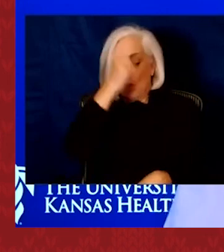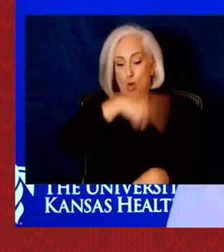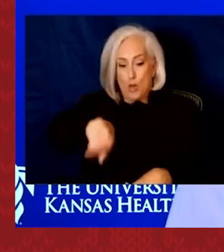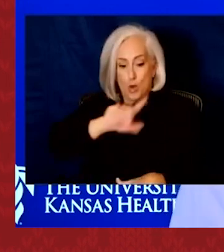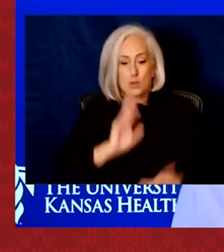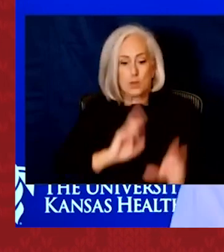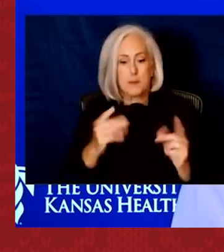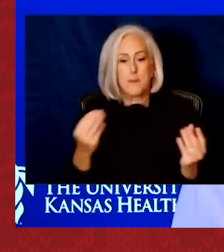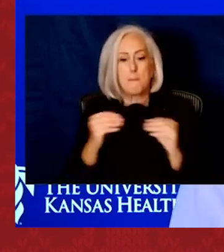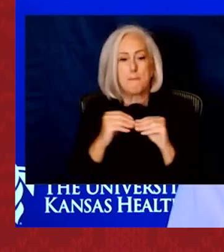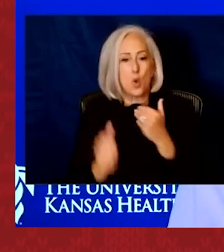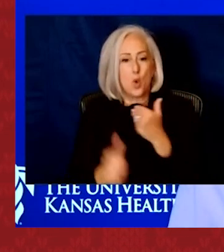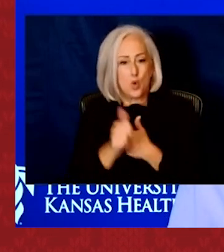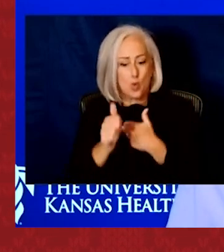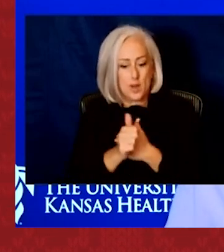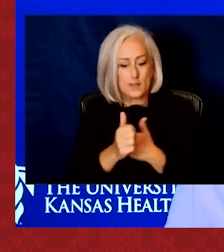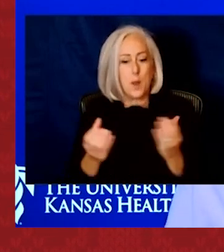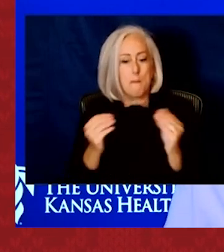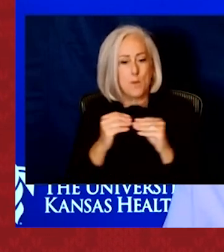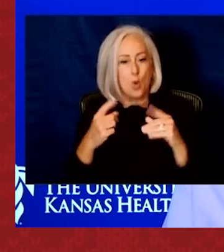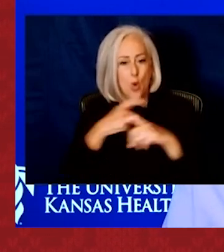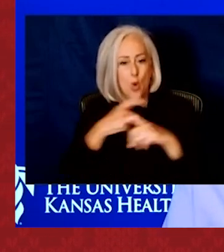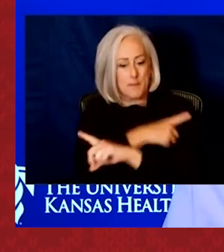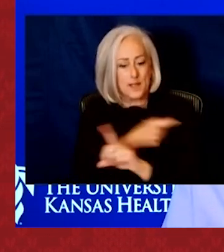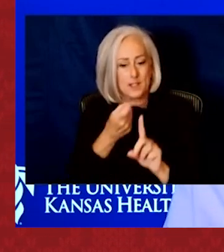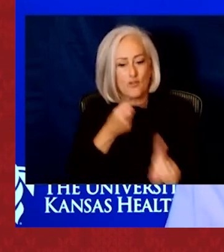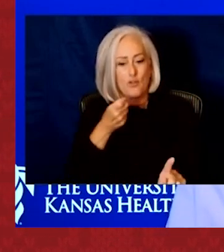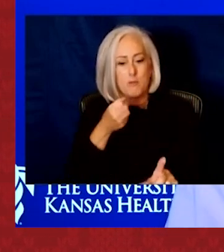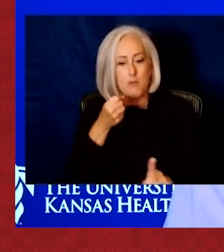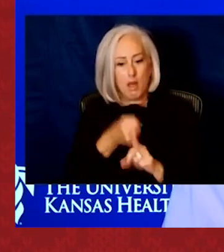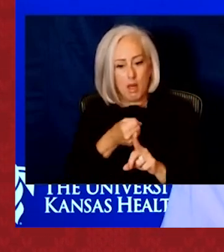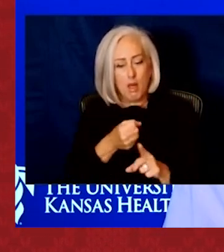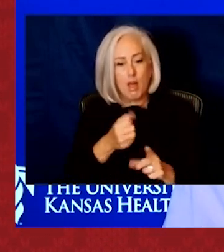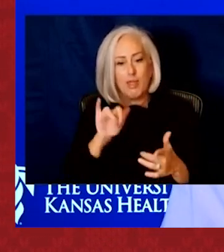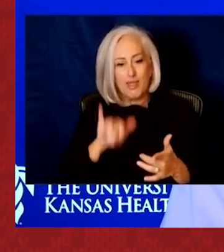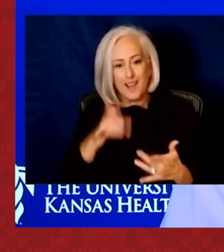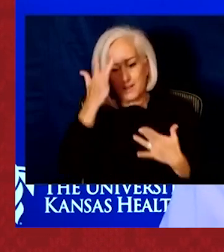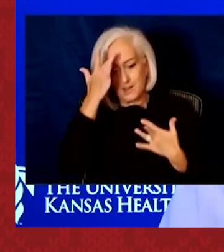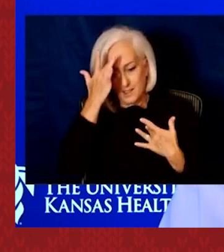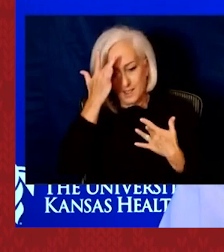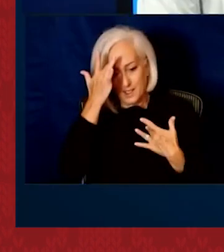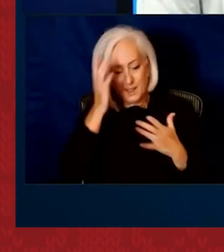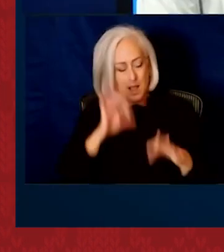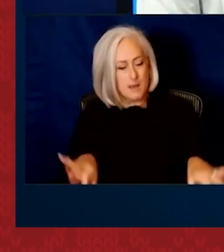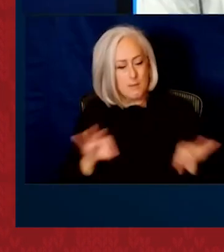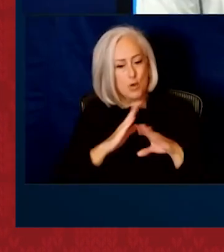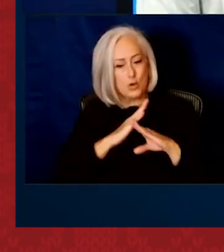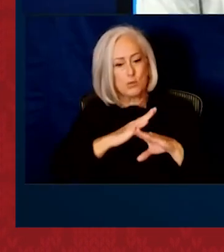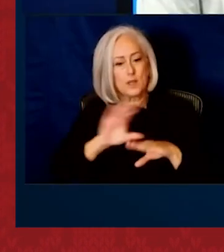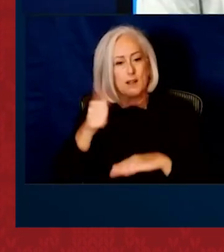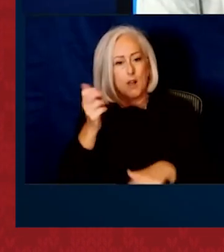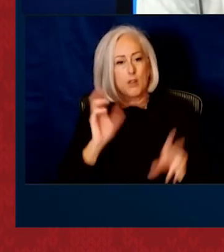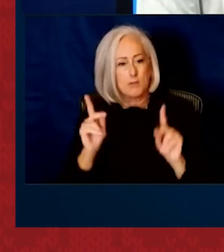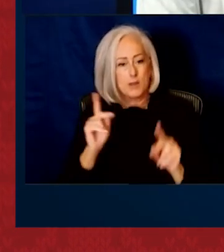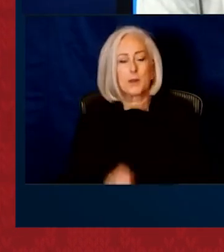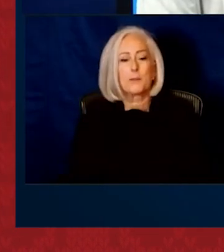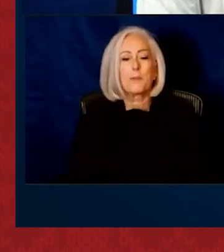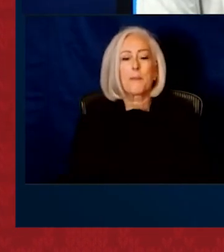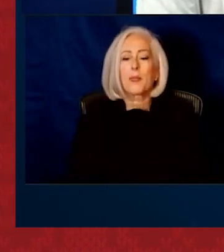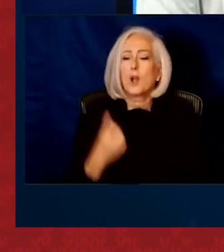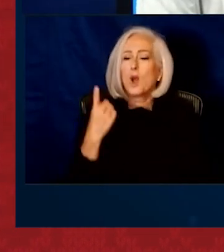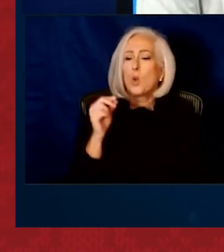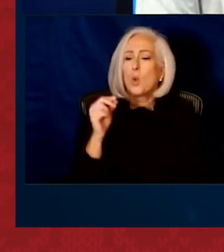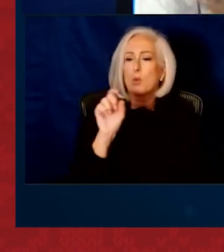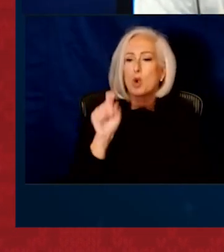further complications from these diseases as well. So it's important to protect other people also. Okay, just one more question for you.